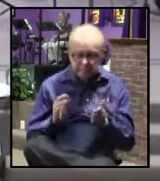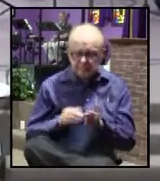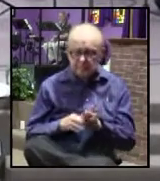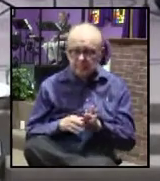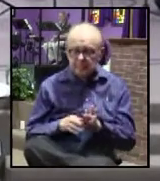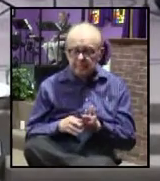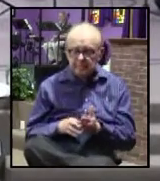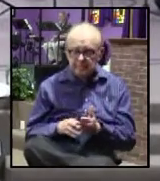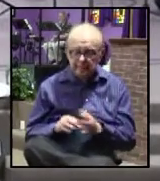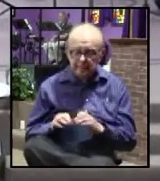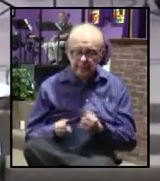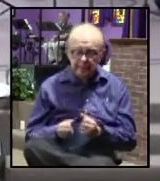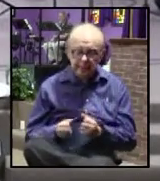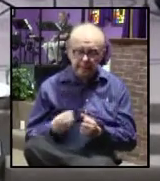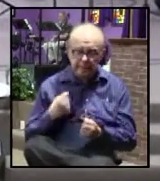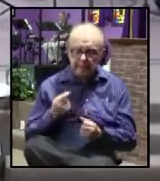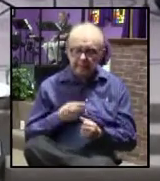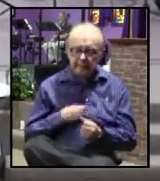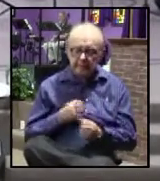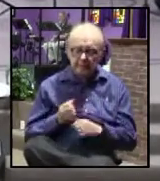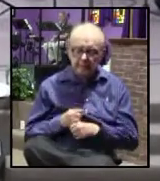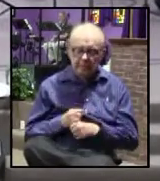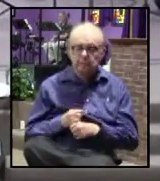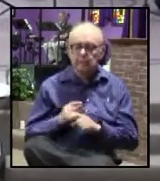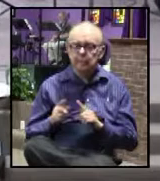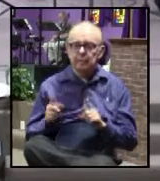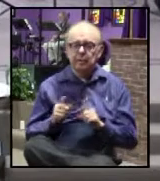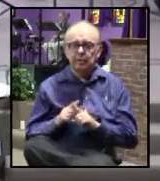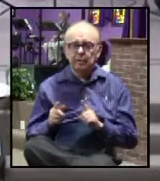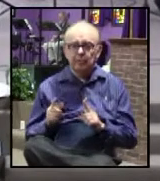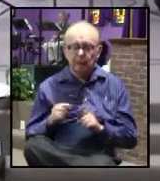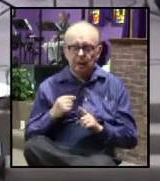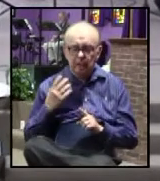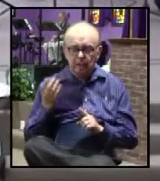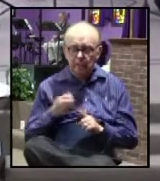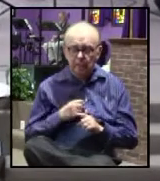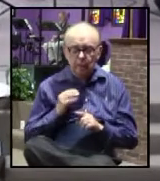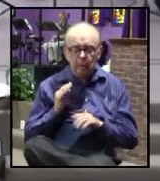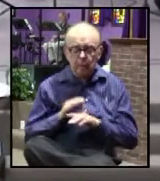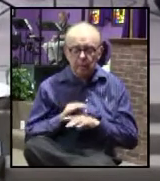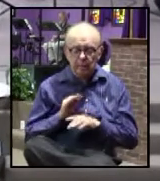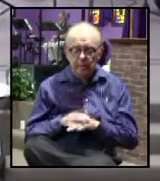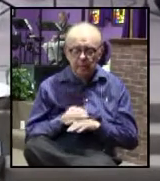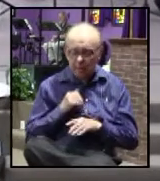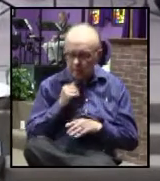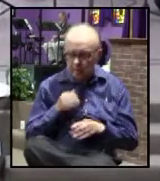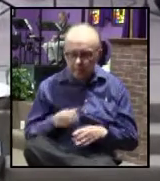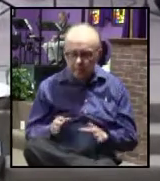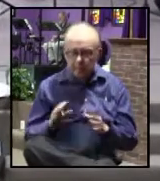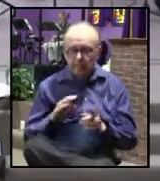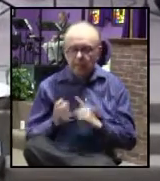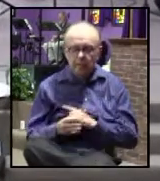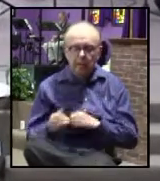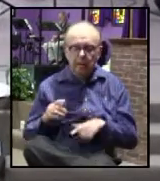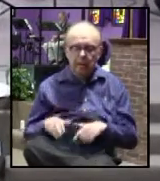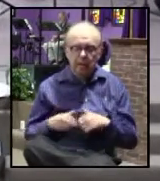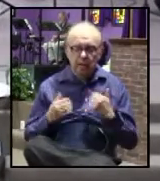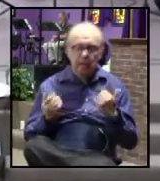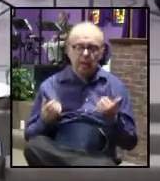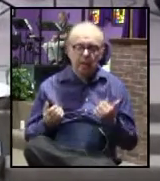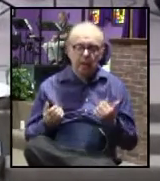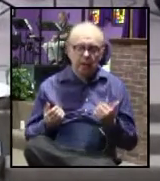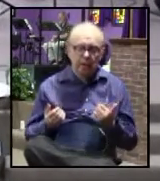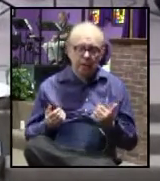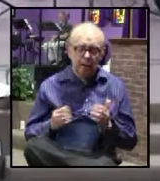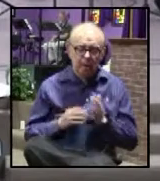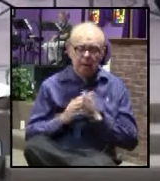midst of our brokenness, we can make a difference because we're on mission. We're not letting the circumstances of our life, we're not